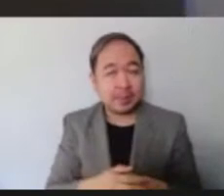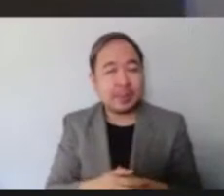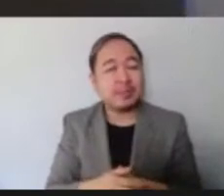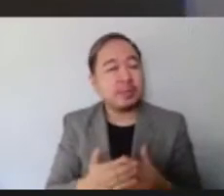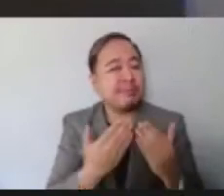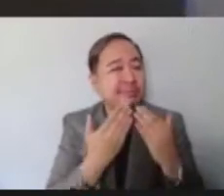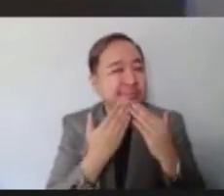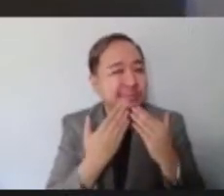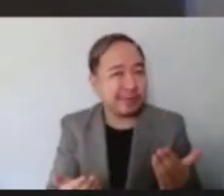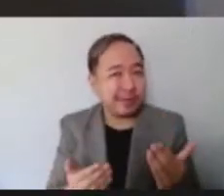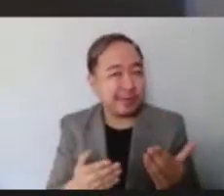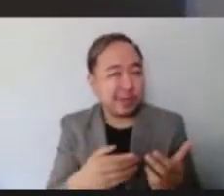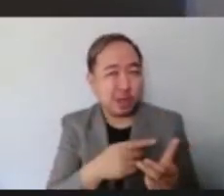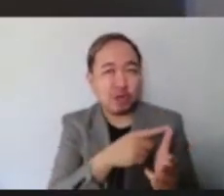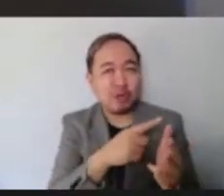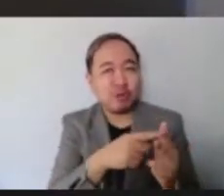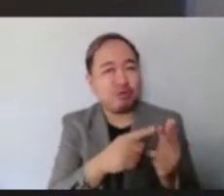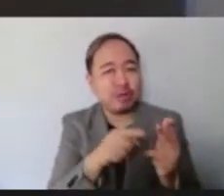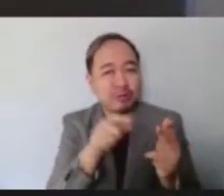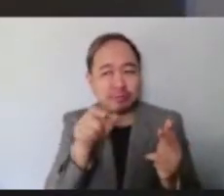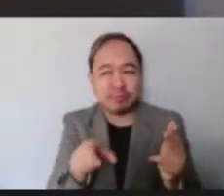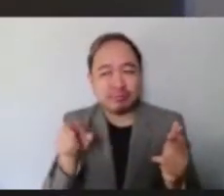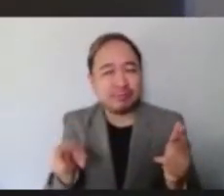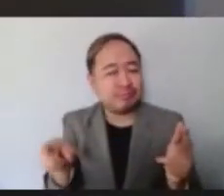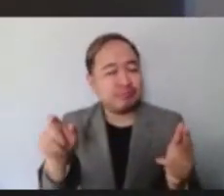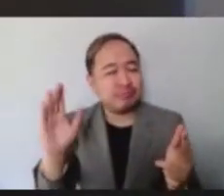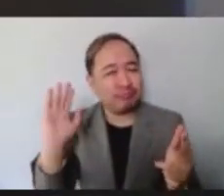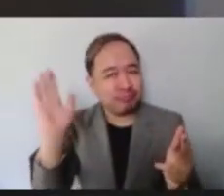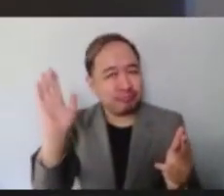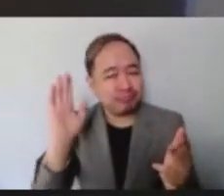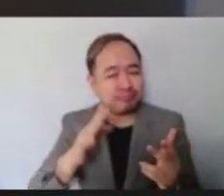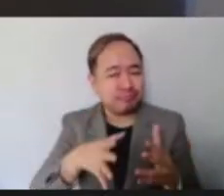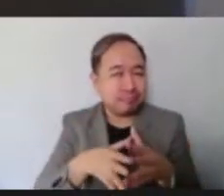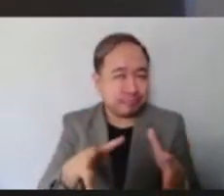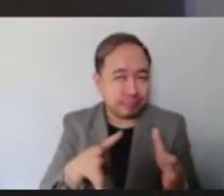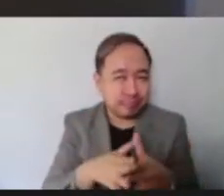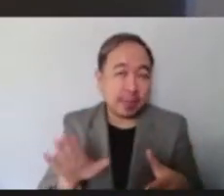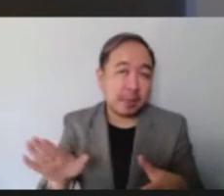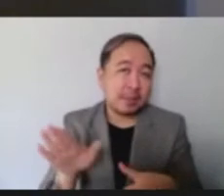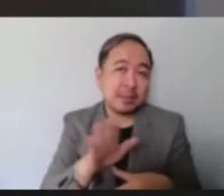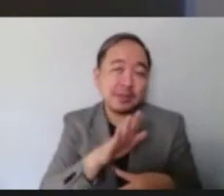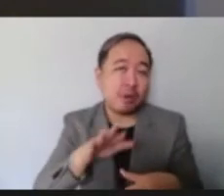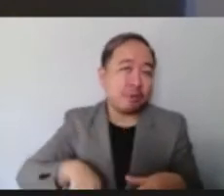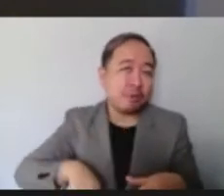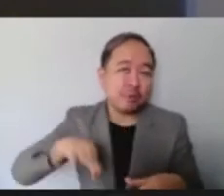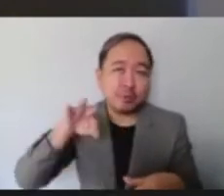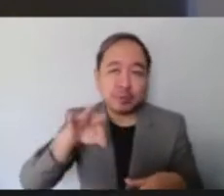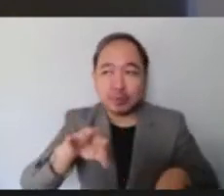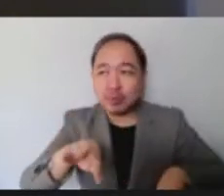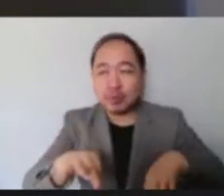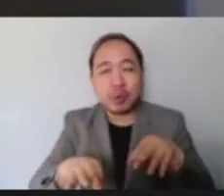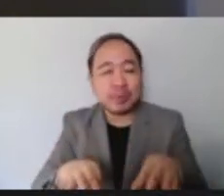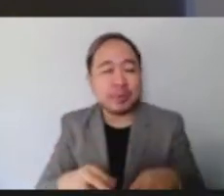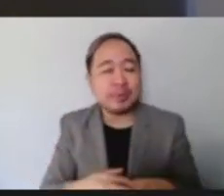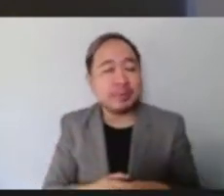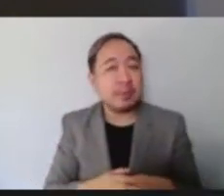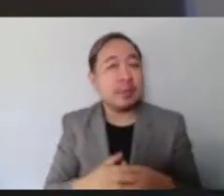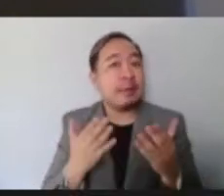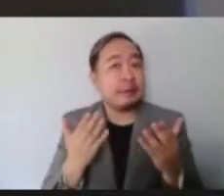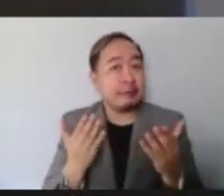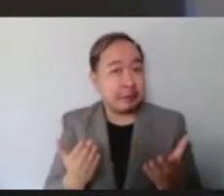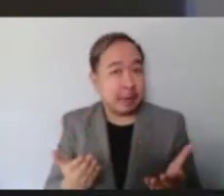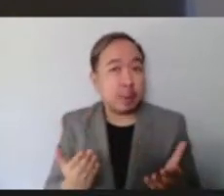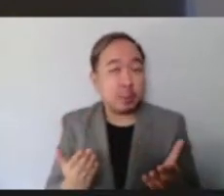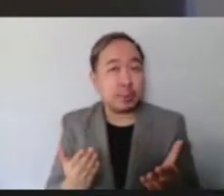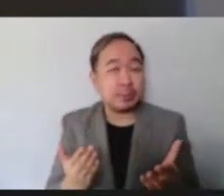to thank all our discus discussions this morning for their contributions and we shall now proceed